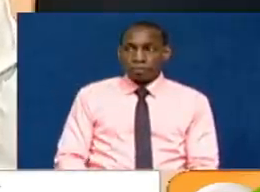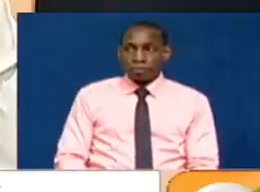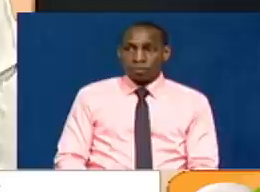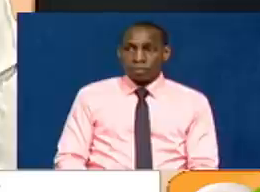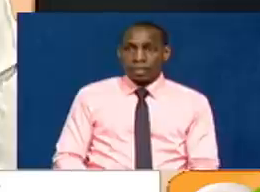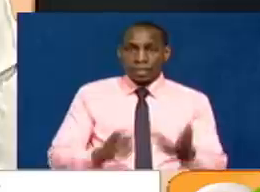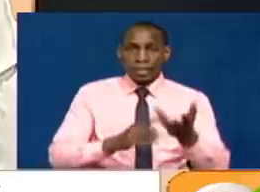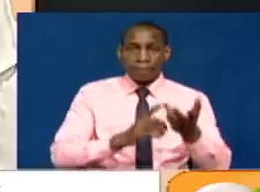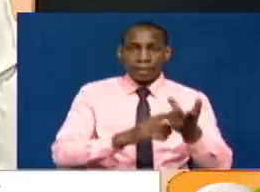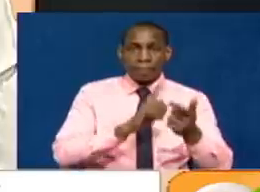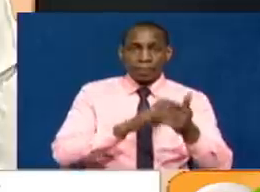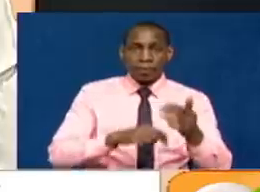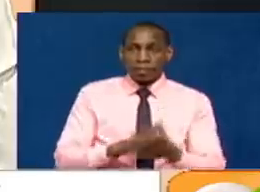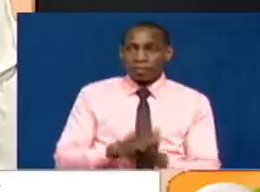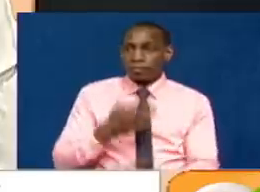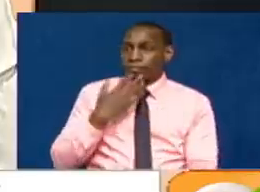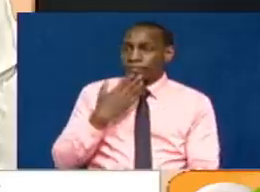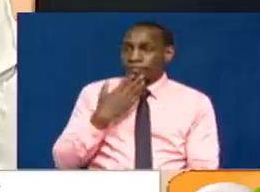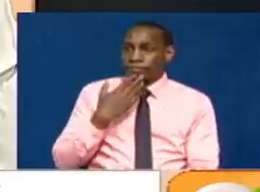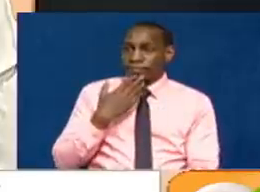Kashuri?